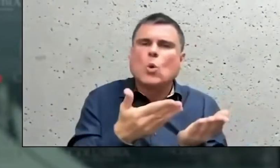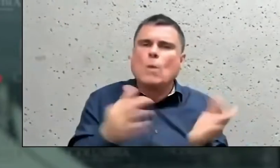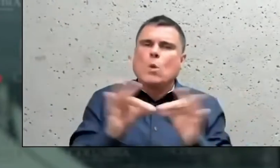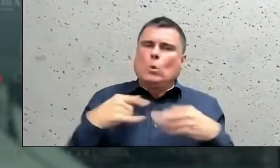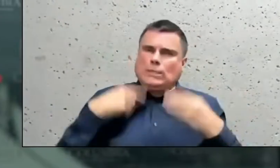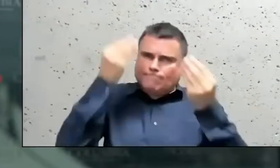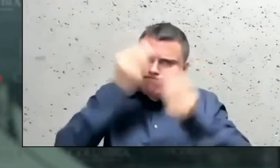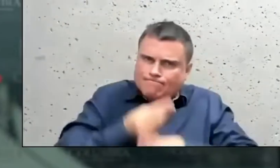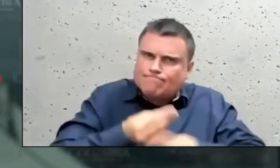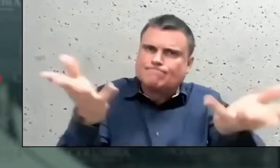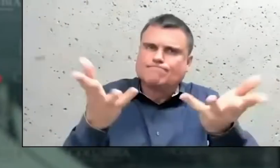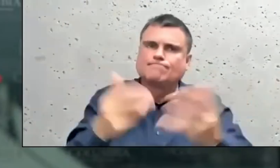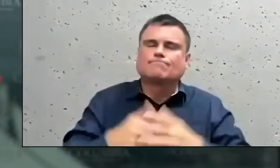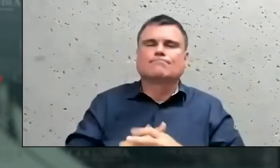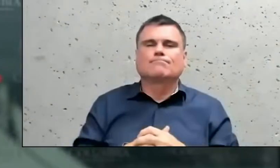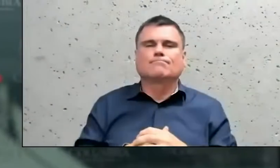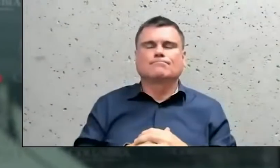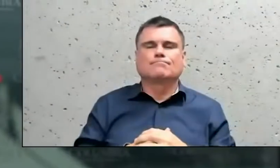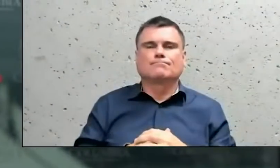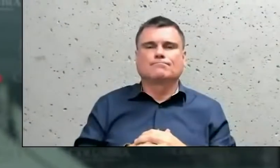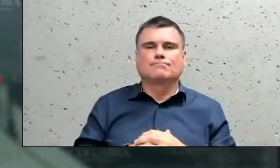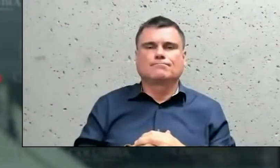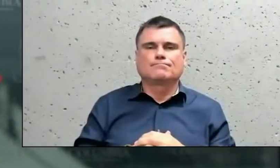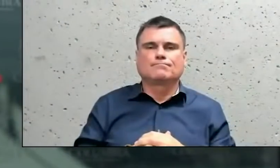the time when we're facing and we're approaching